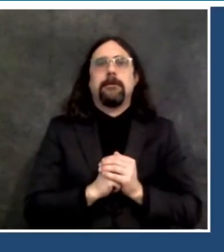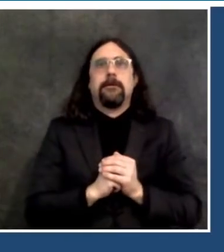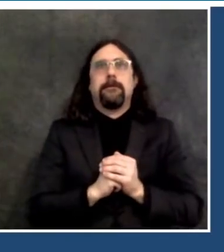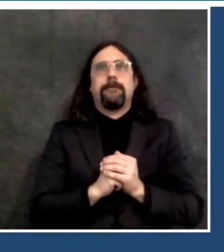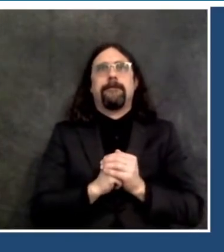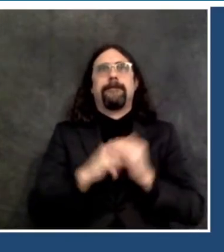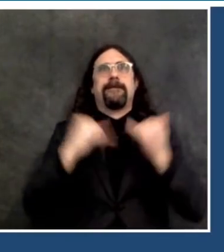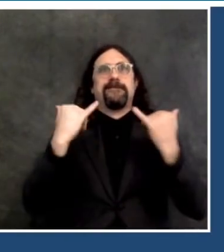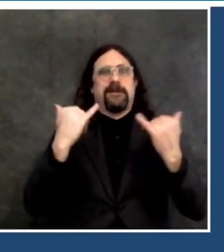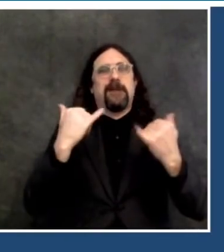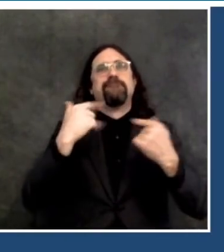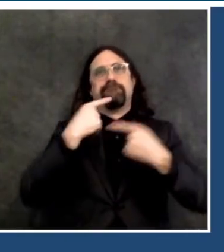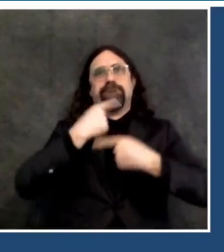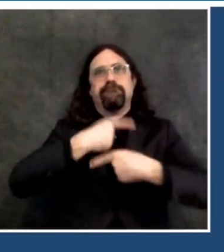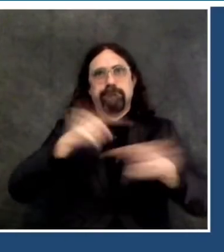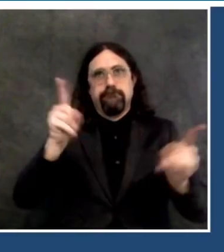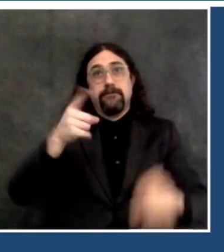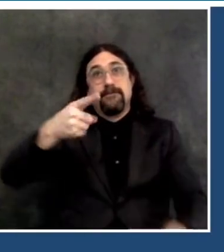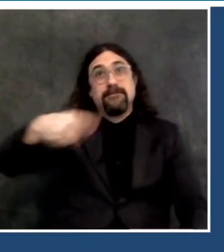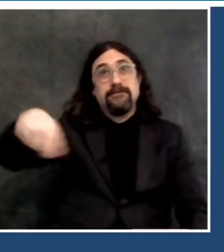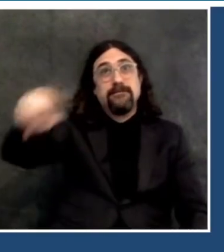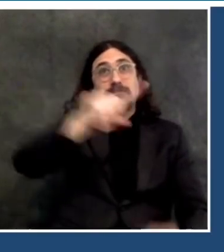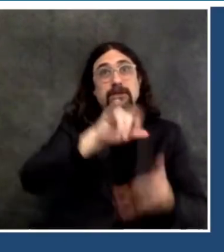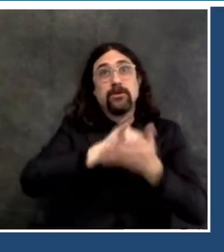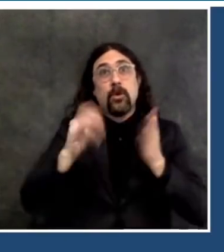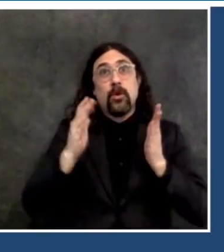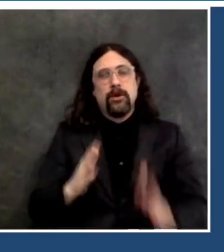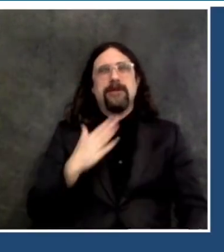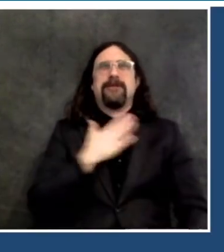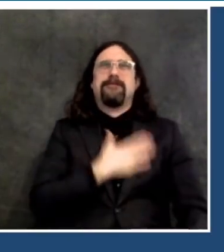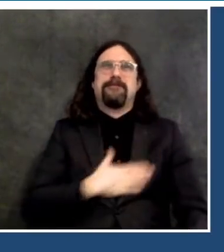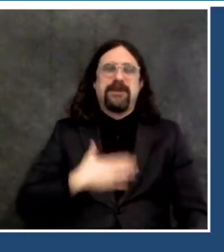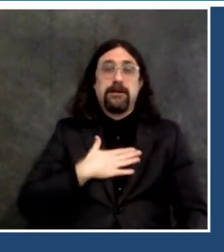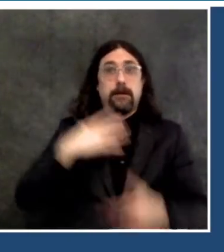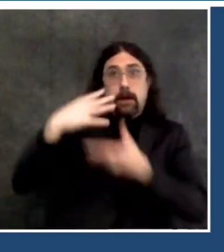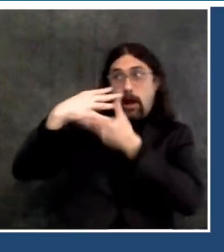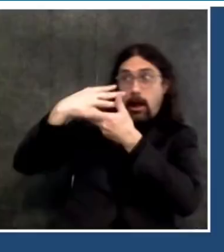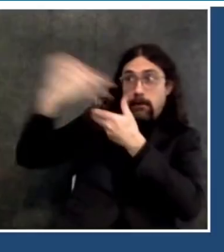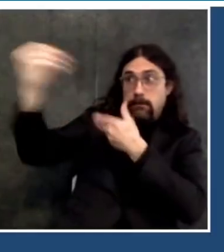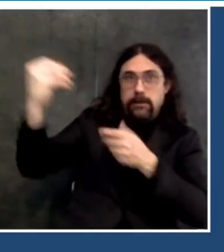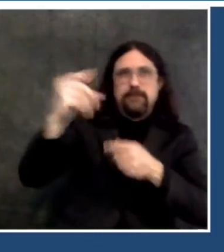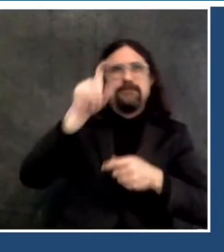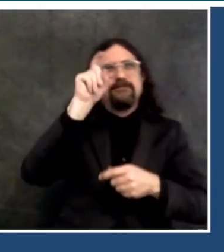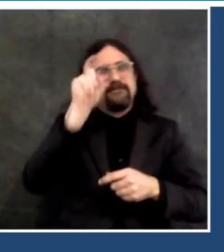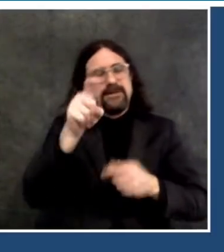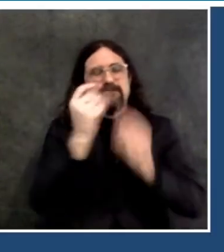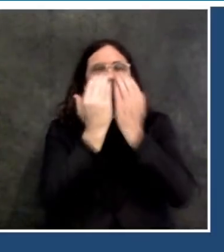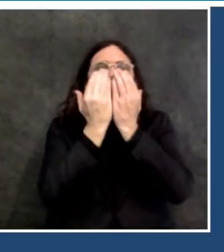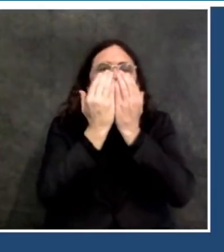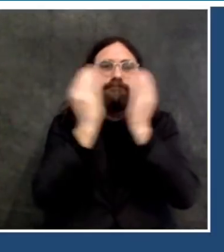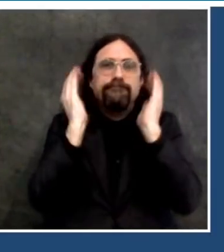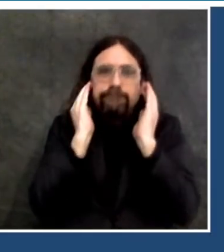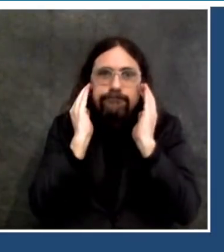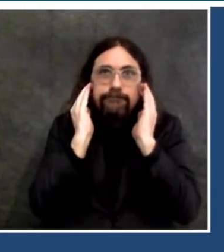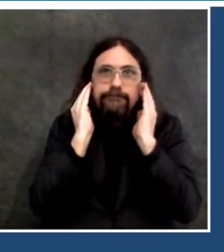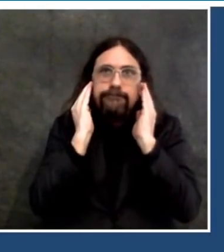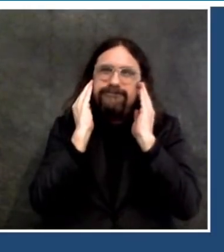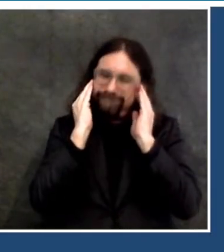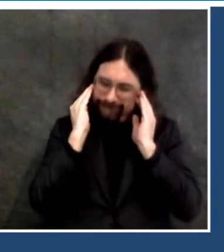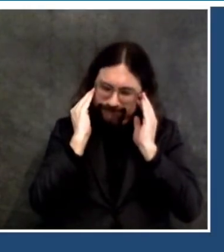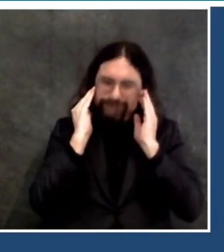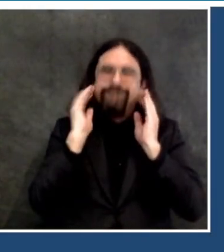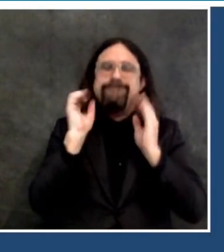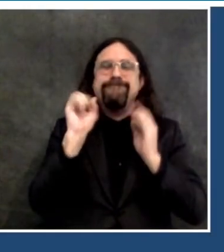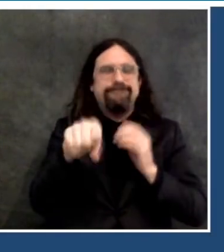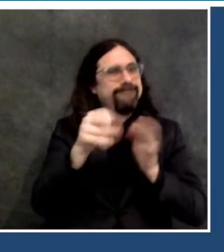other people. So let's be clear. This is a face covering. Again, we'll talk about the